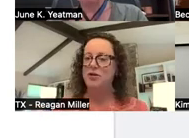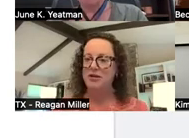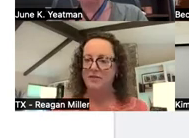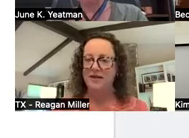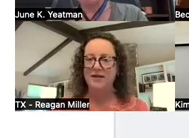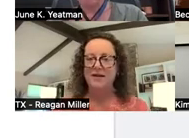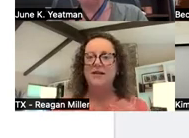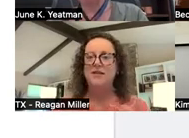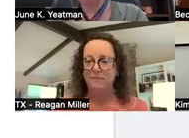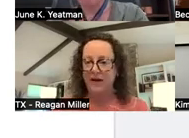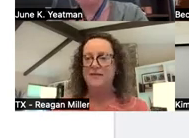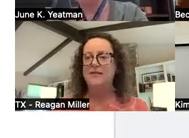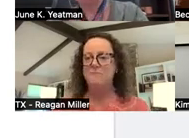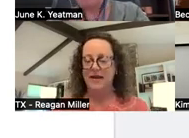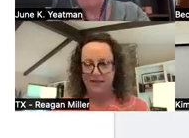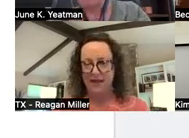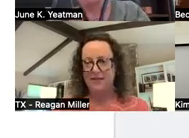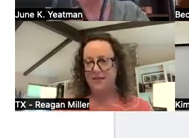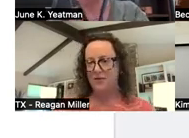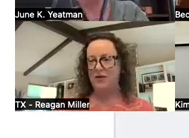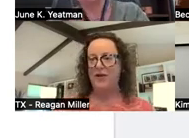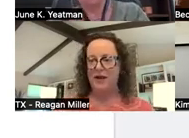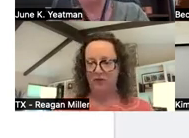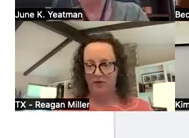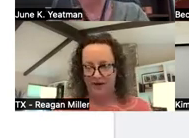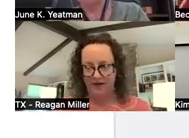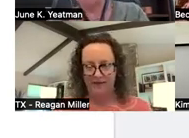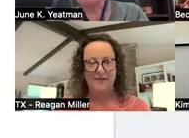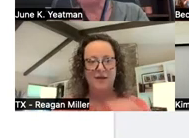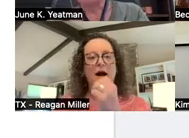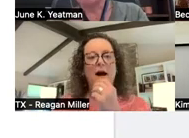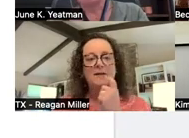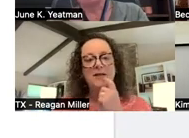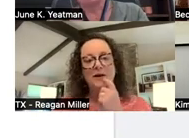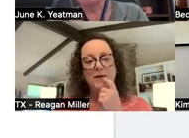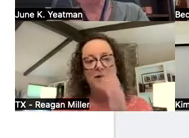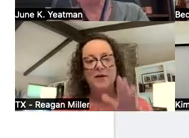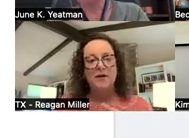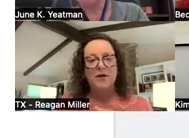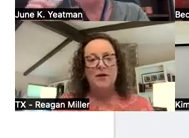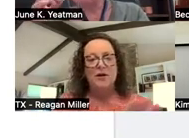trying to put them into buckets that made sense, since we could only have three buckets.